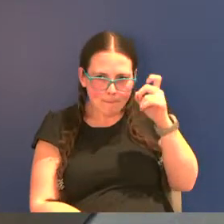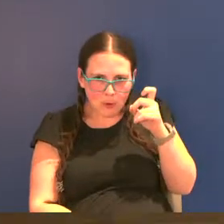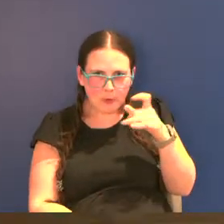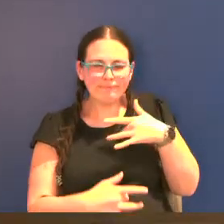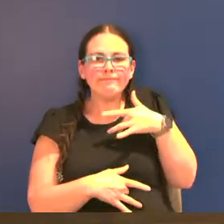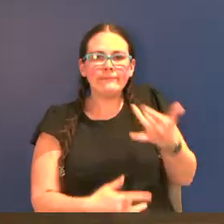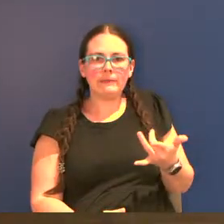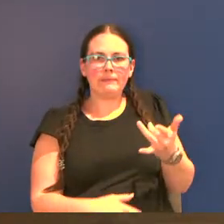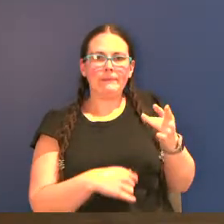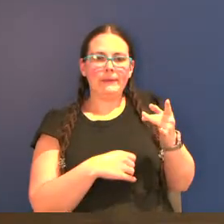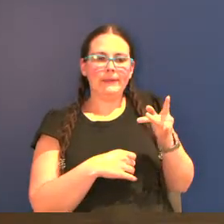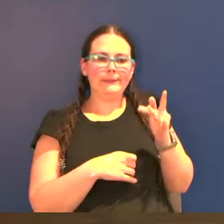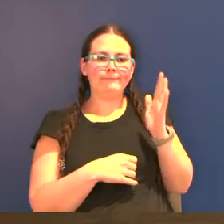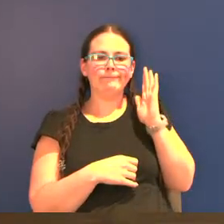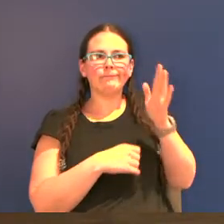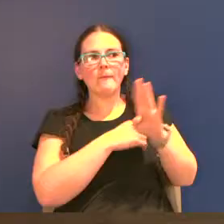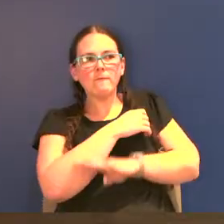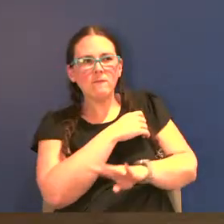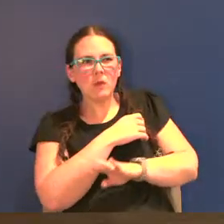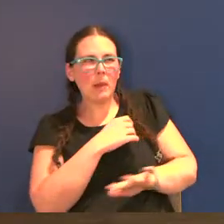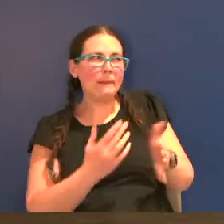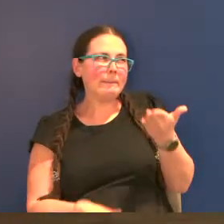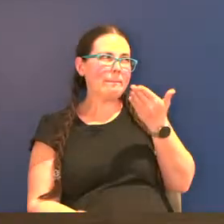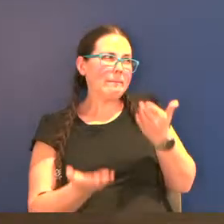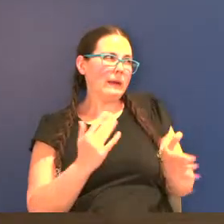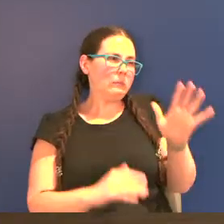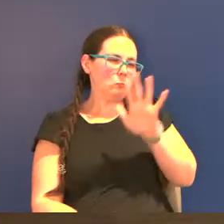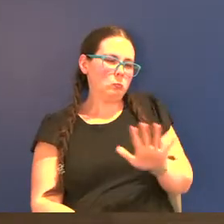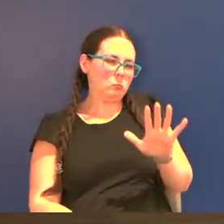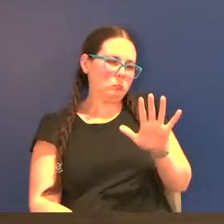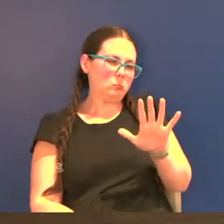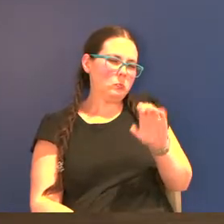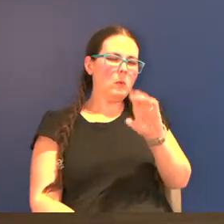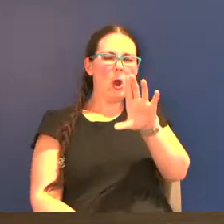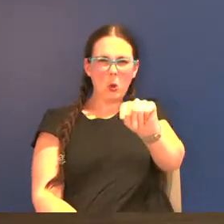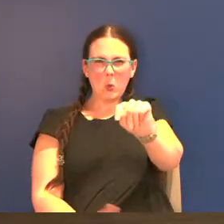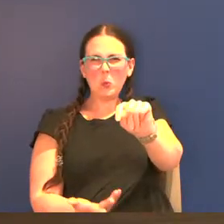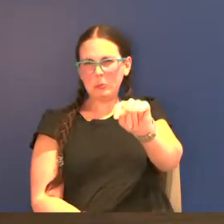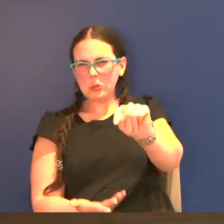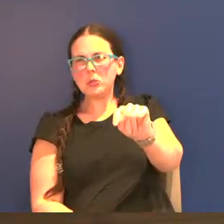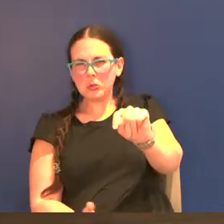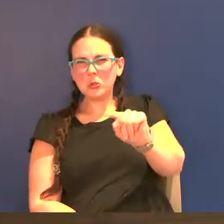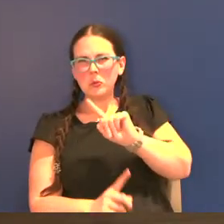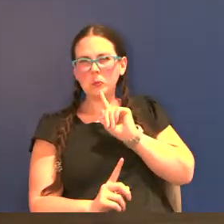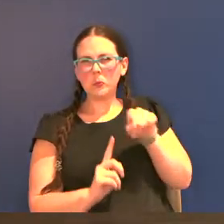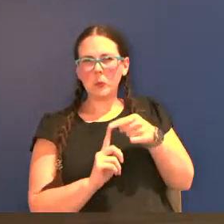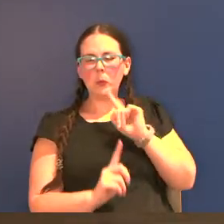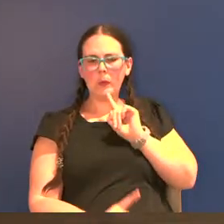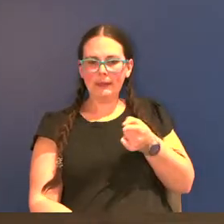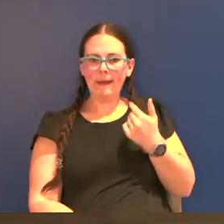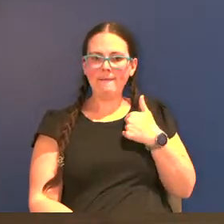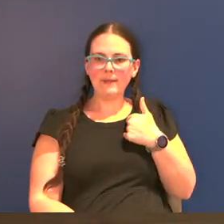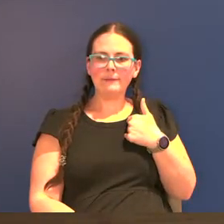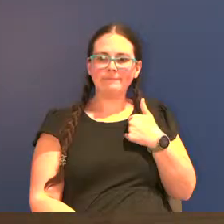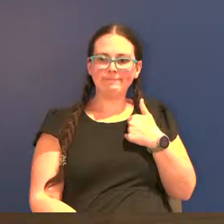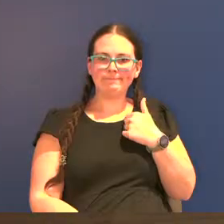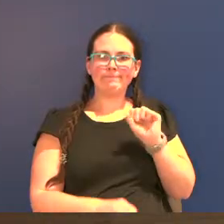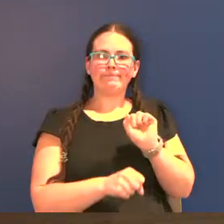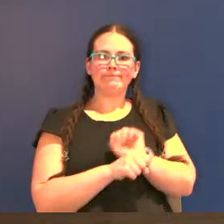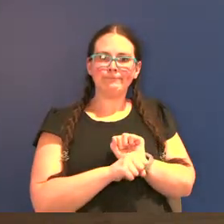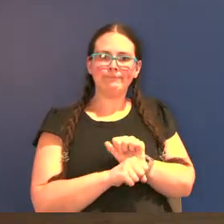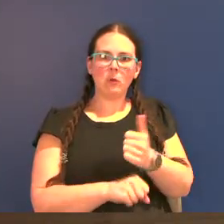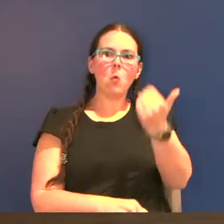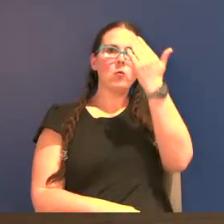did is in the fall, I'd say it was probably roughly around closer to October when we really had a solid amount of the